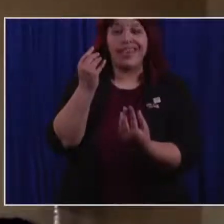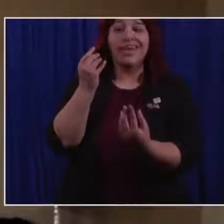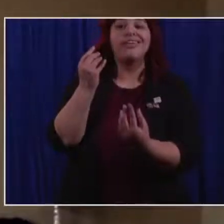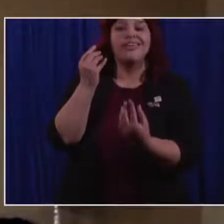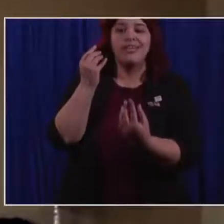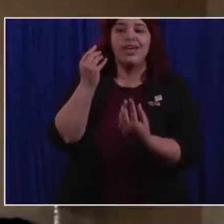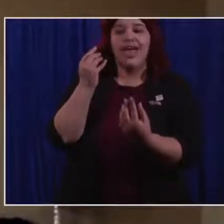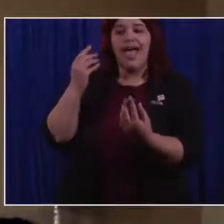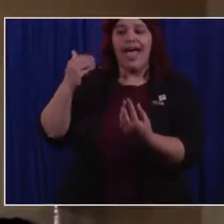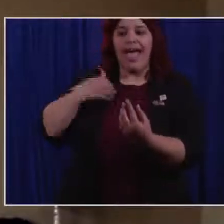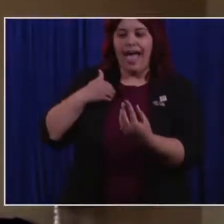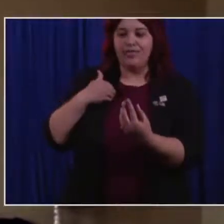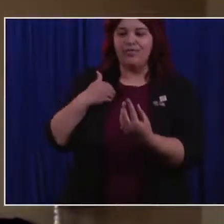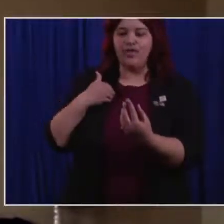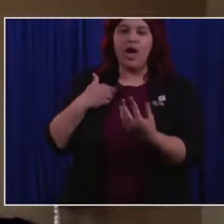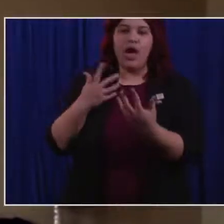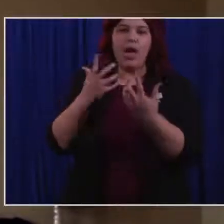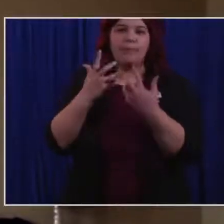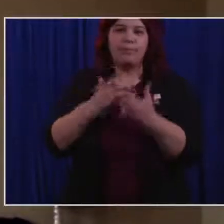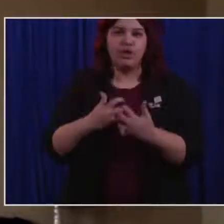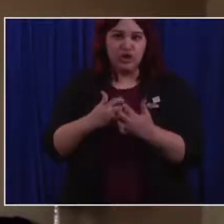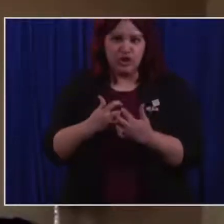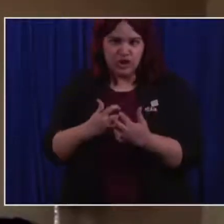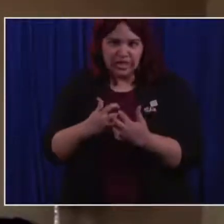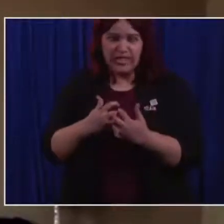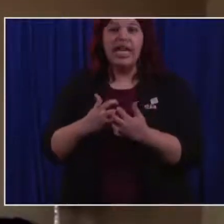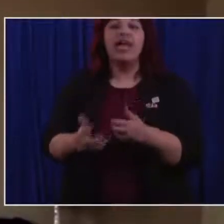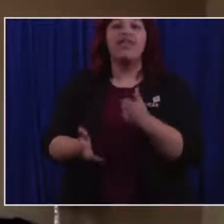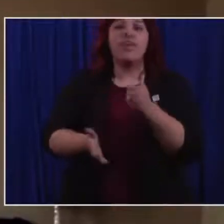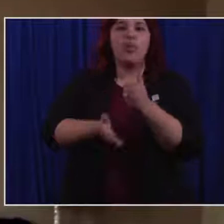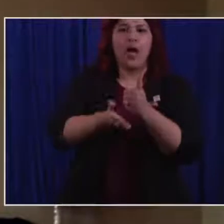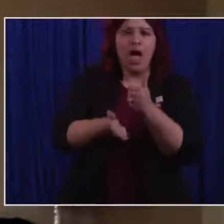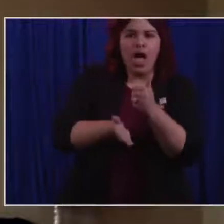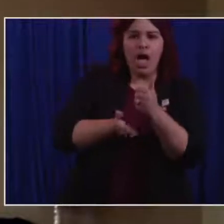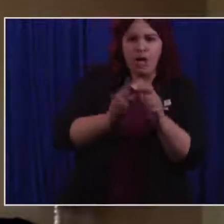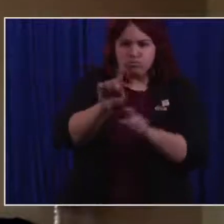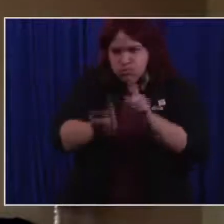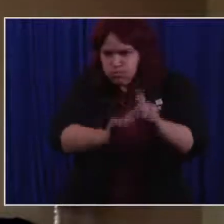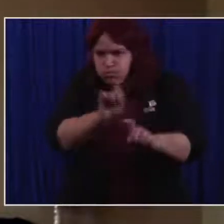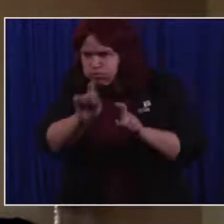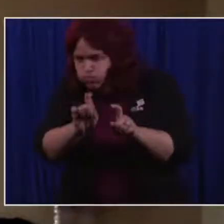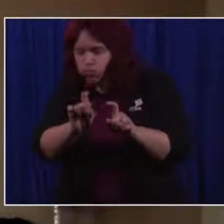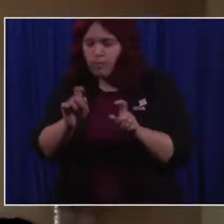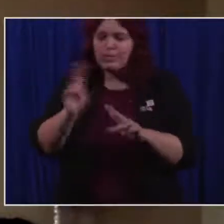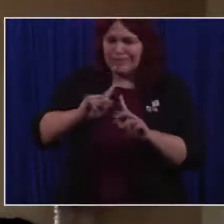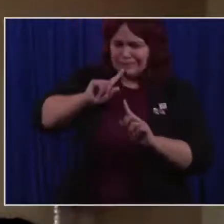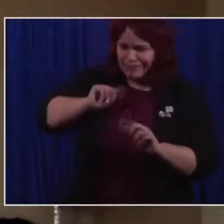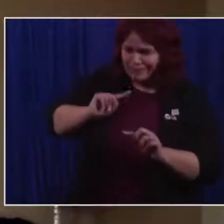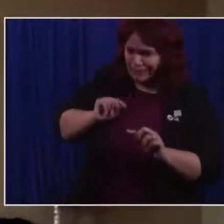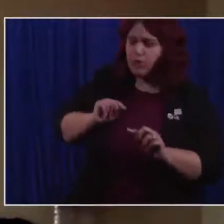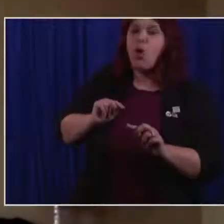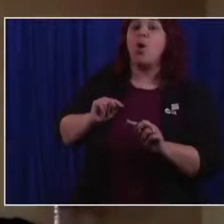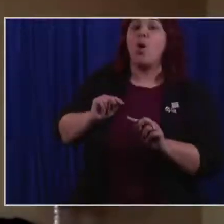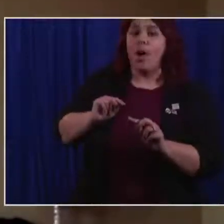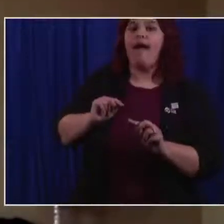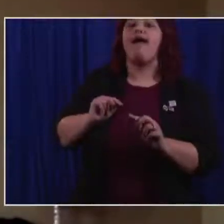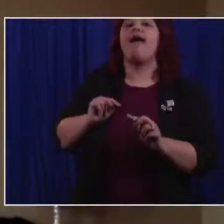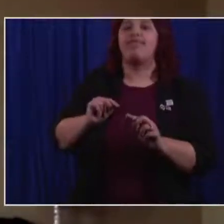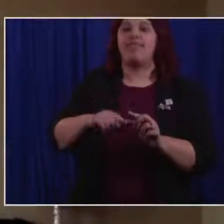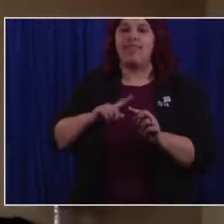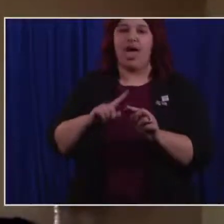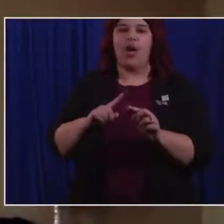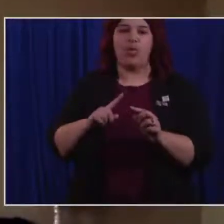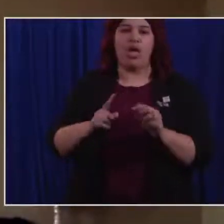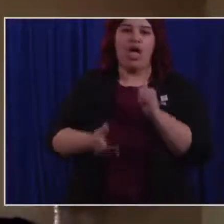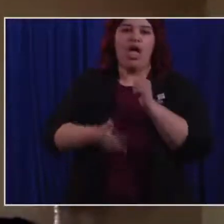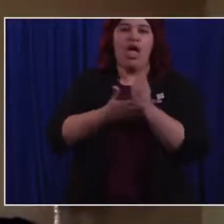to questions and making sure that we actually route people to the right customer service people as fast as possible. Just